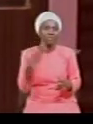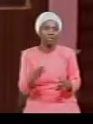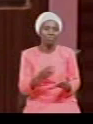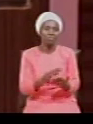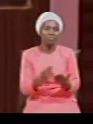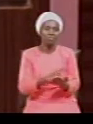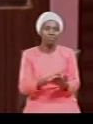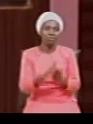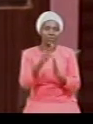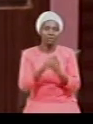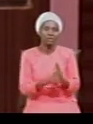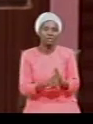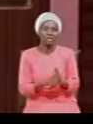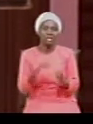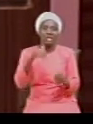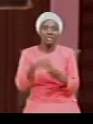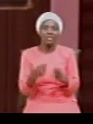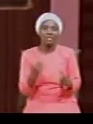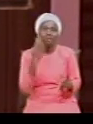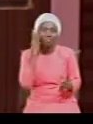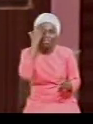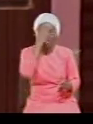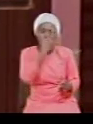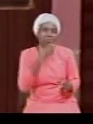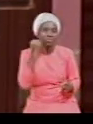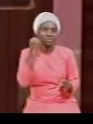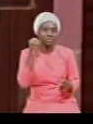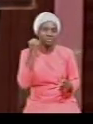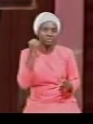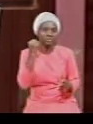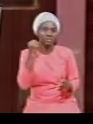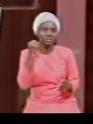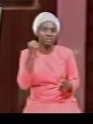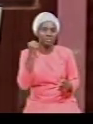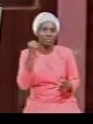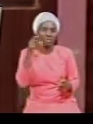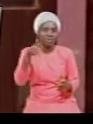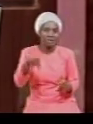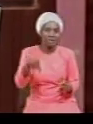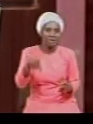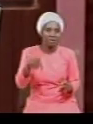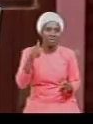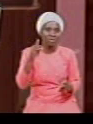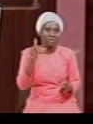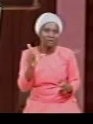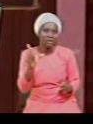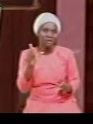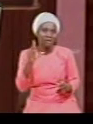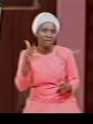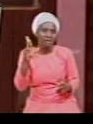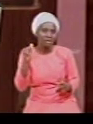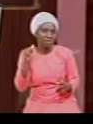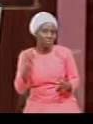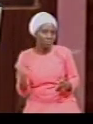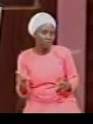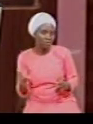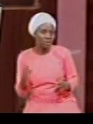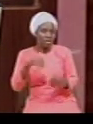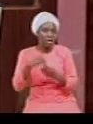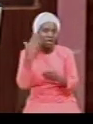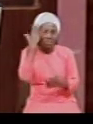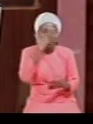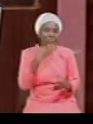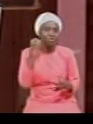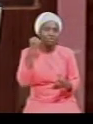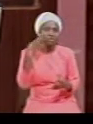holiness, in the beauties, plural, of holiness, from the womb of